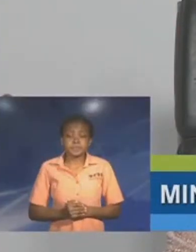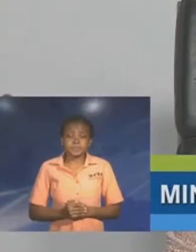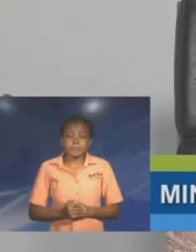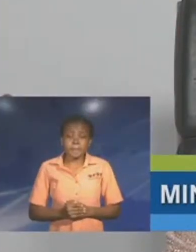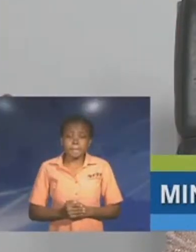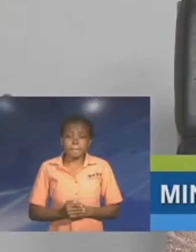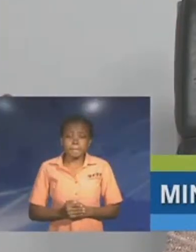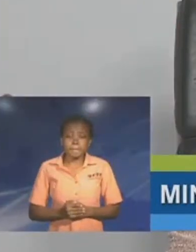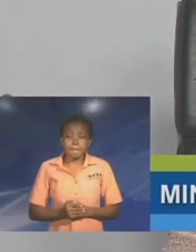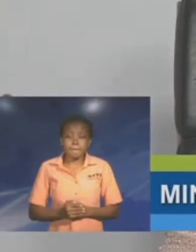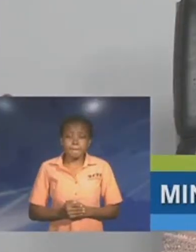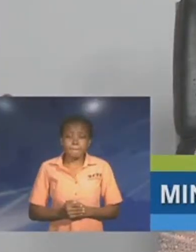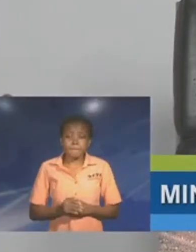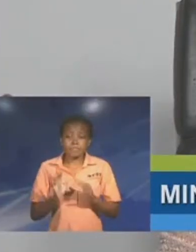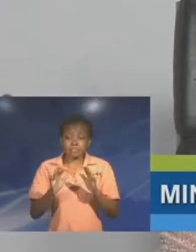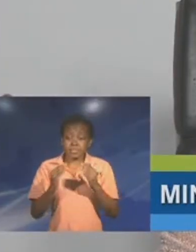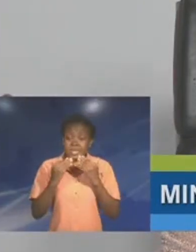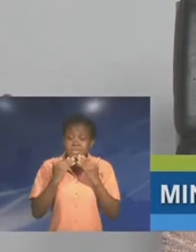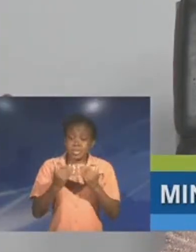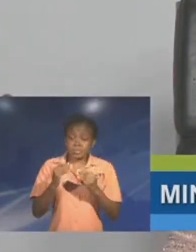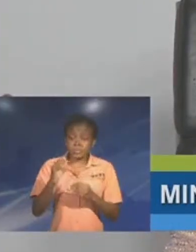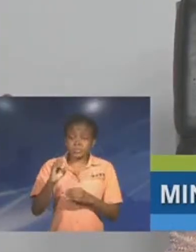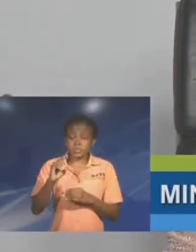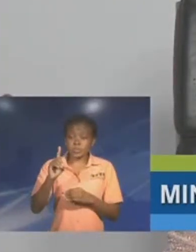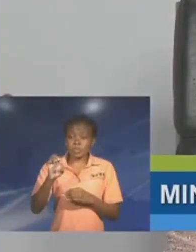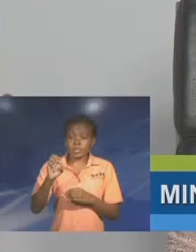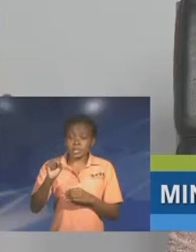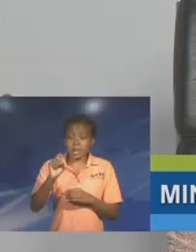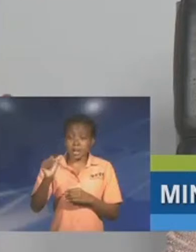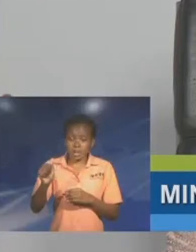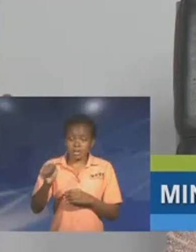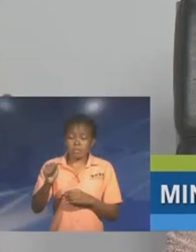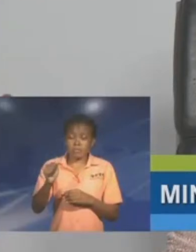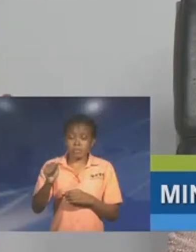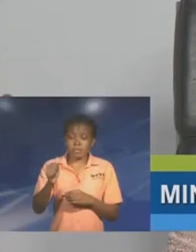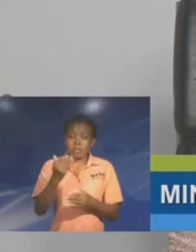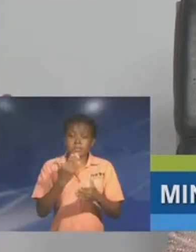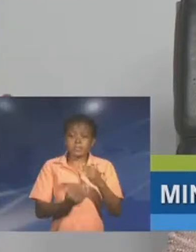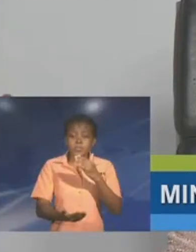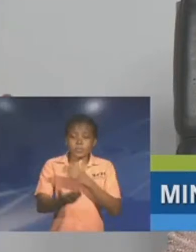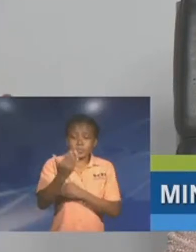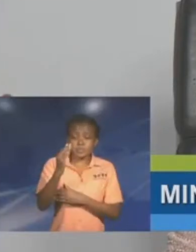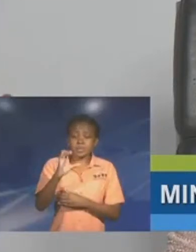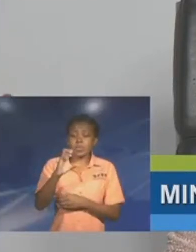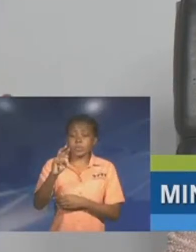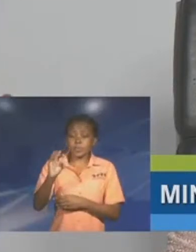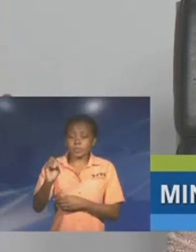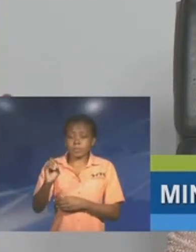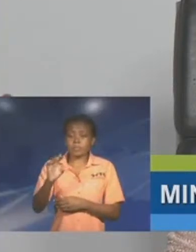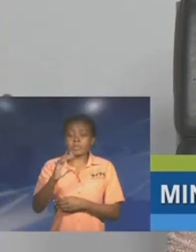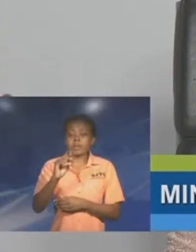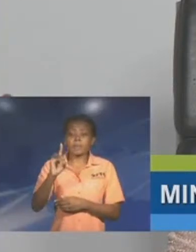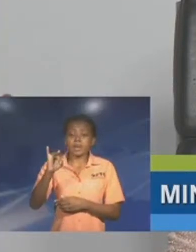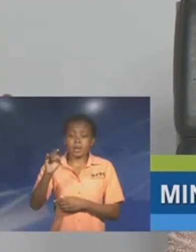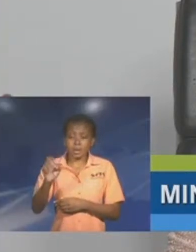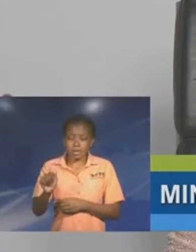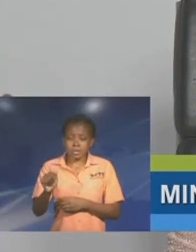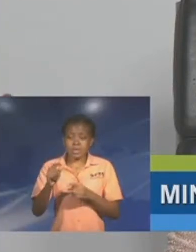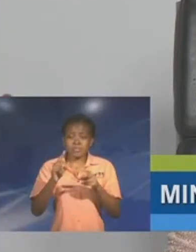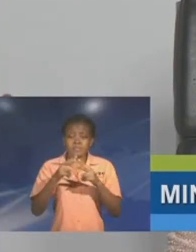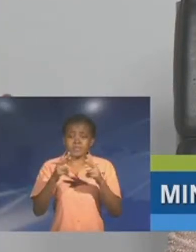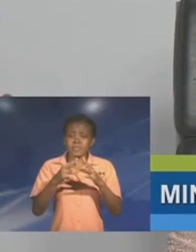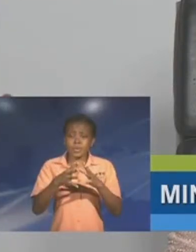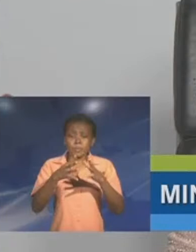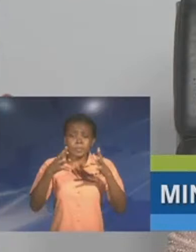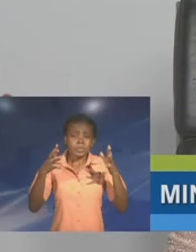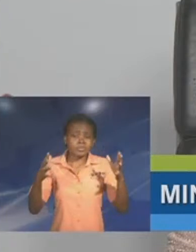Thank you very much, Odessa. Good morning, CMO. Good morning to all members of the media. Thank you very much for continuing